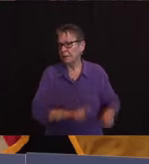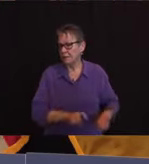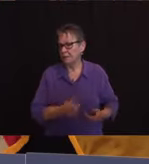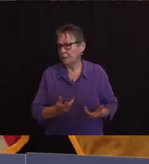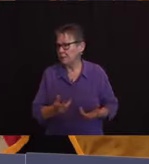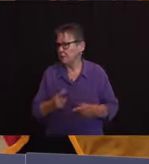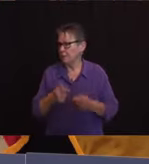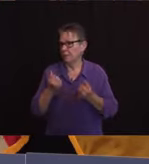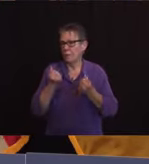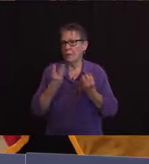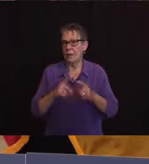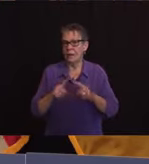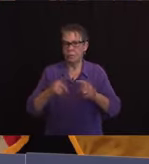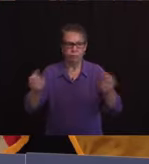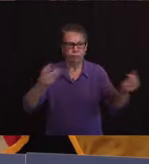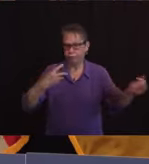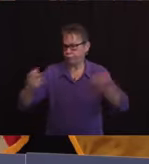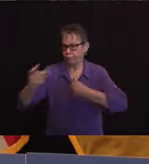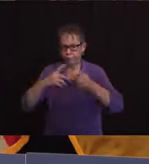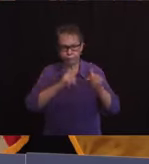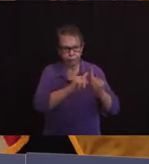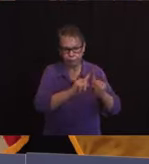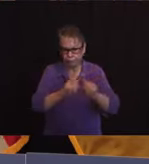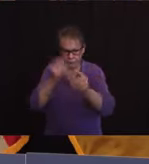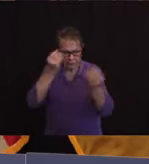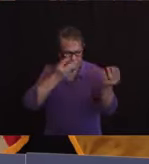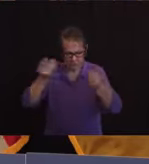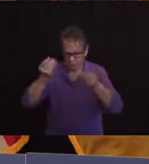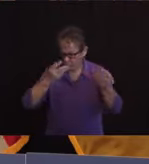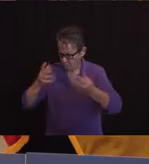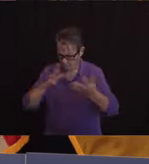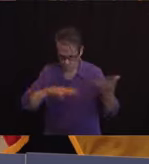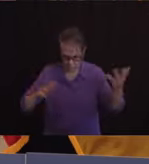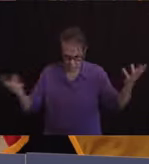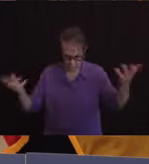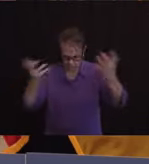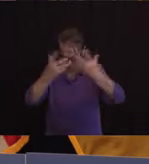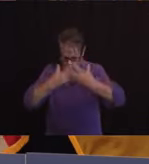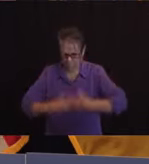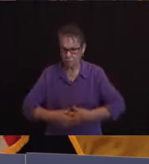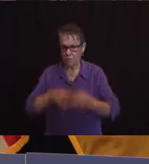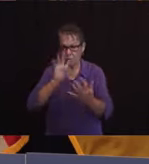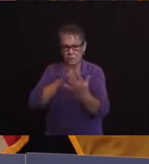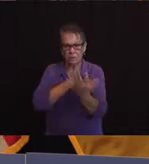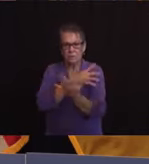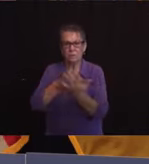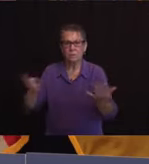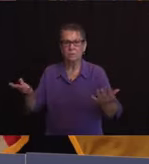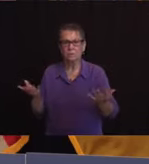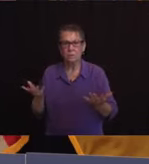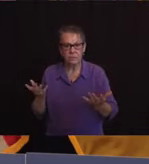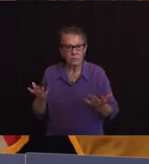Obviously, we have the greatest control over what our public health laboratory is doing as to knowing what they are analyzing,